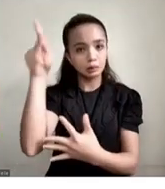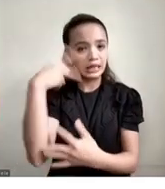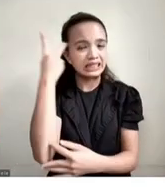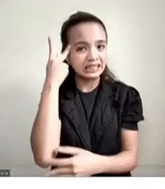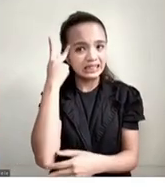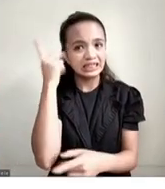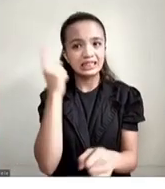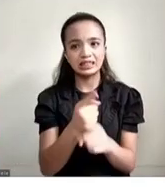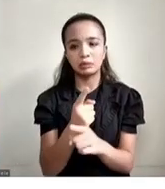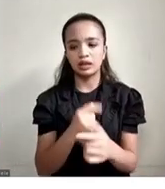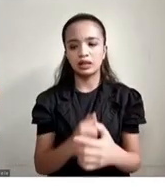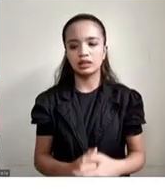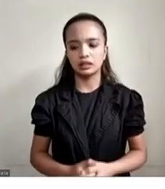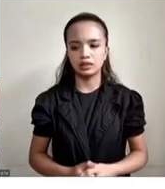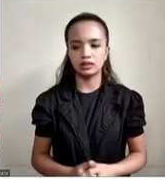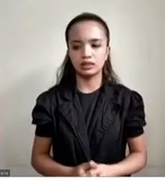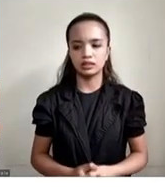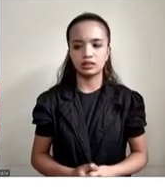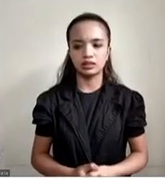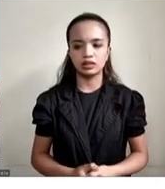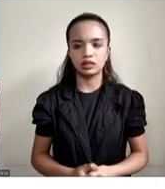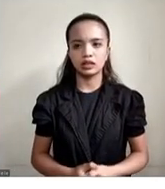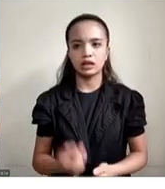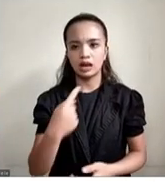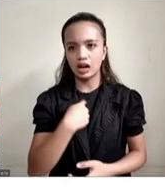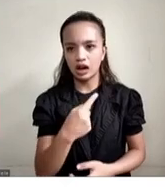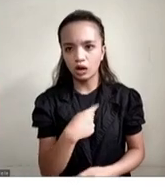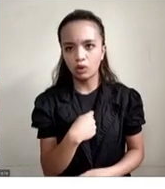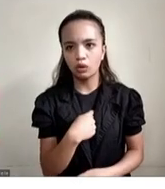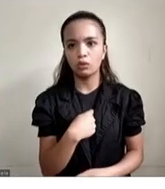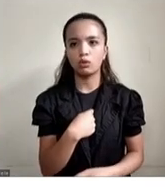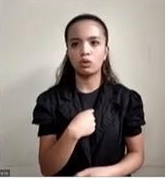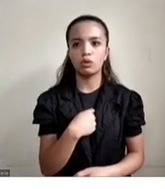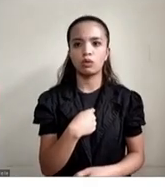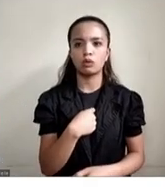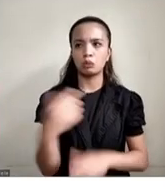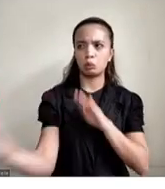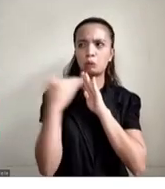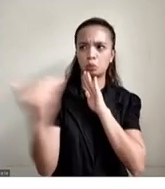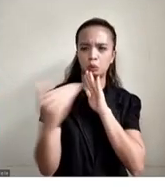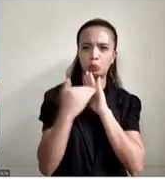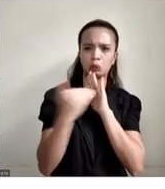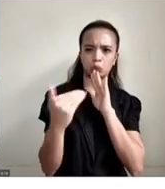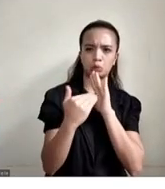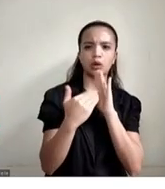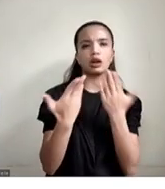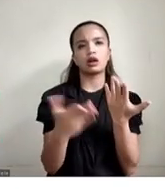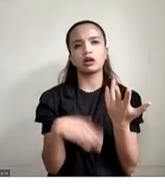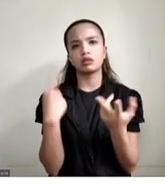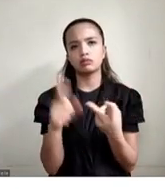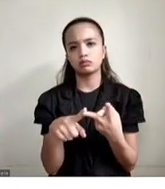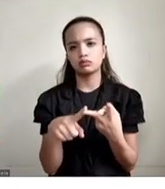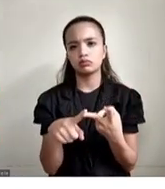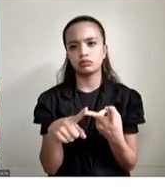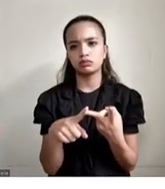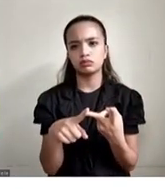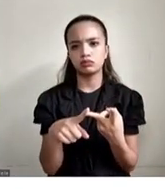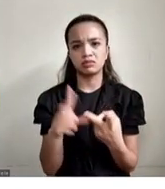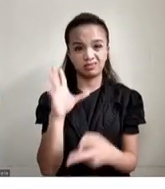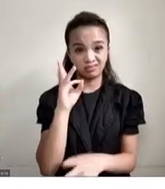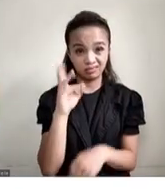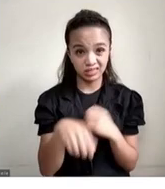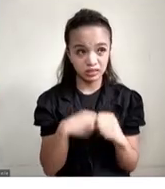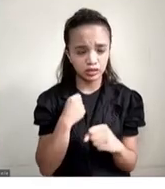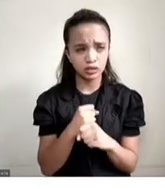the way I was bashed, and then, what, 6 years